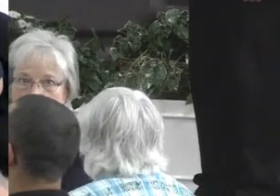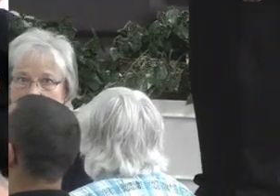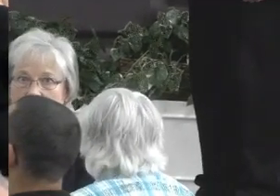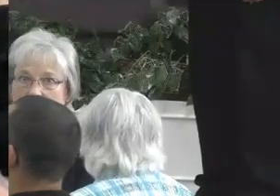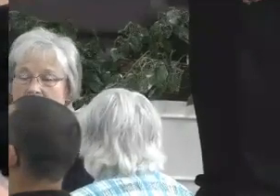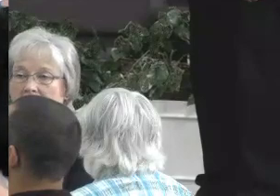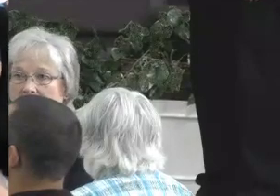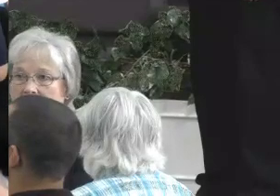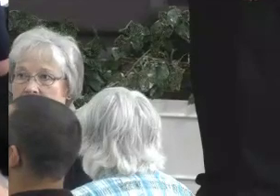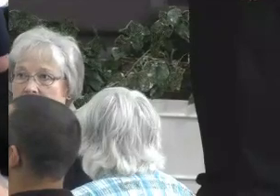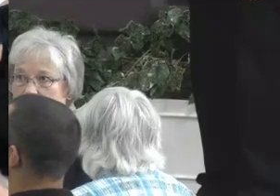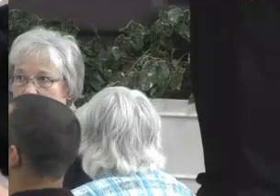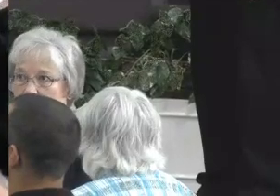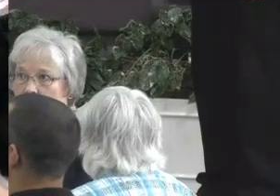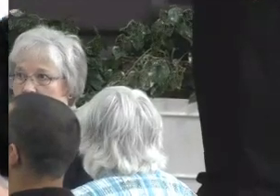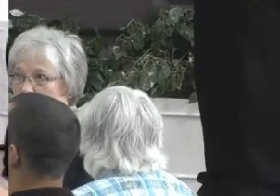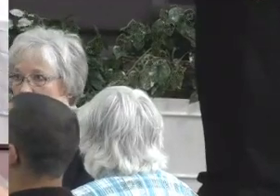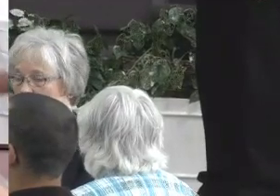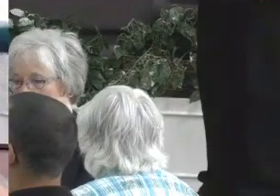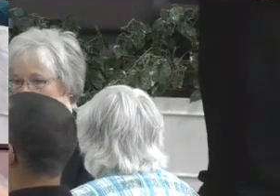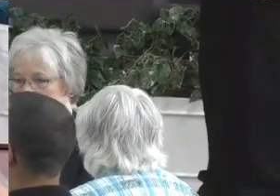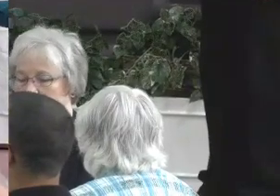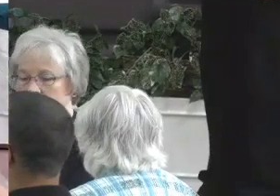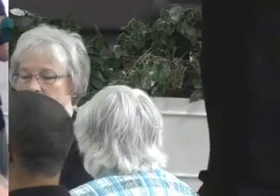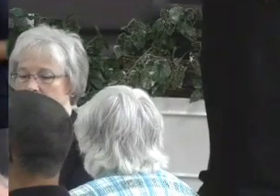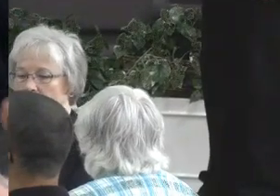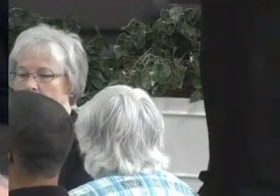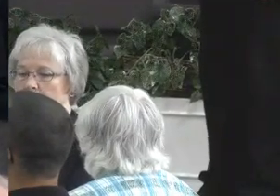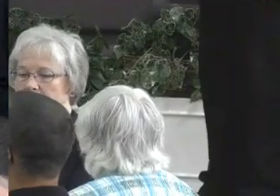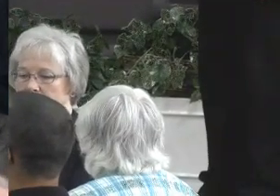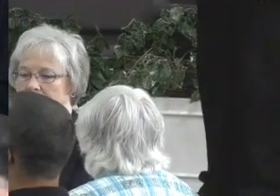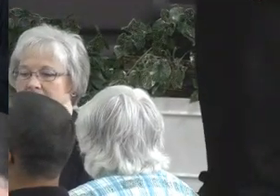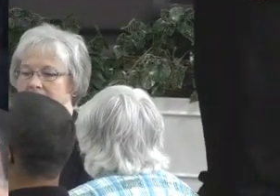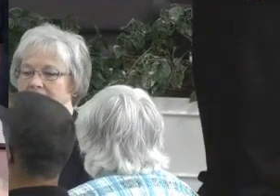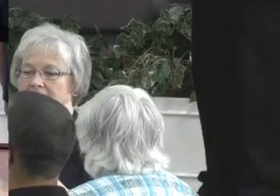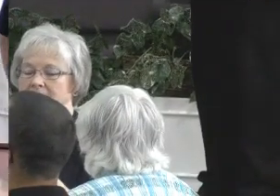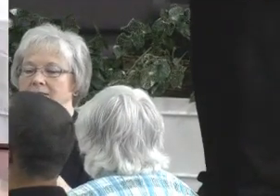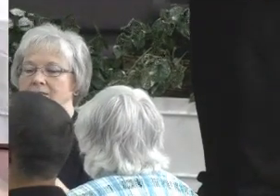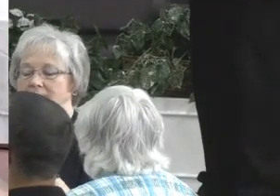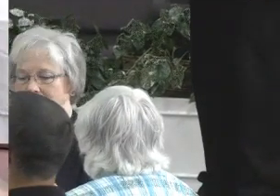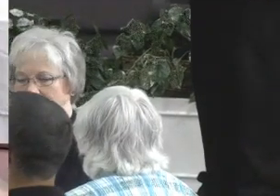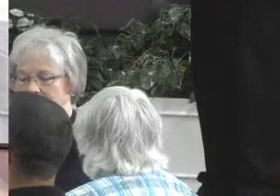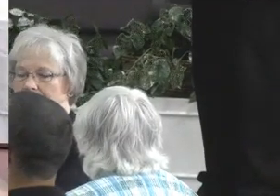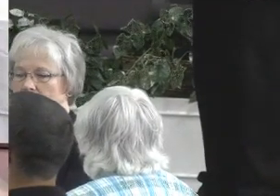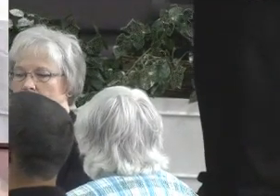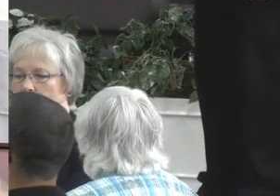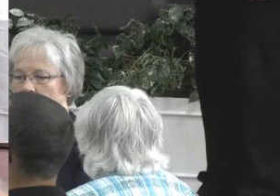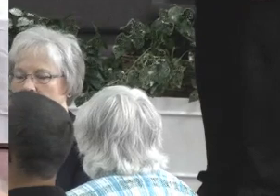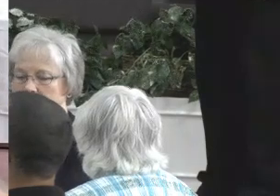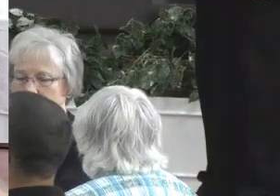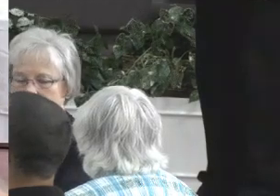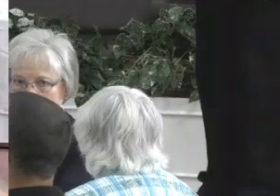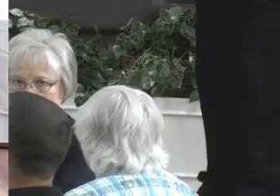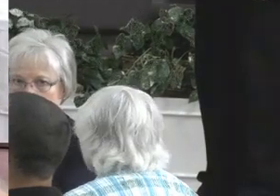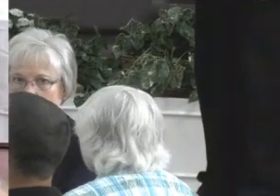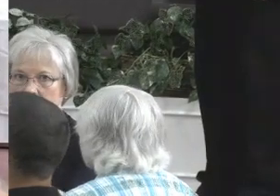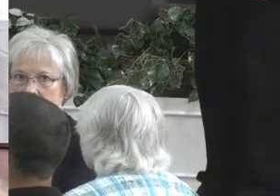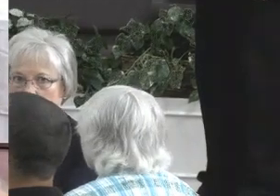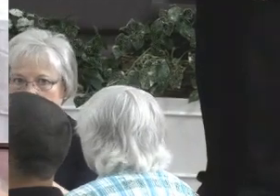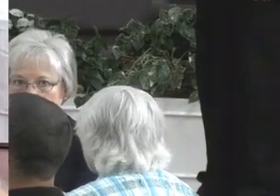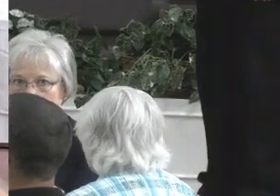America, and to the republic for which it stands, one nation, under